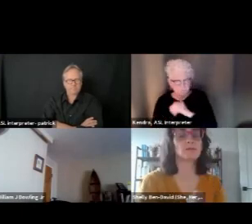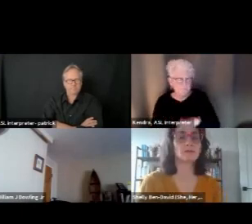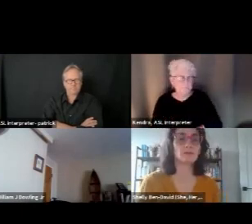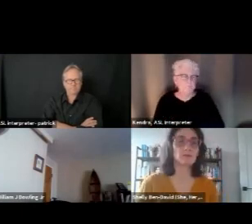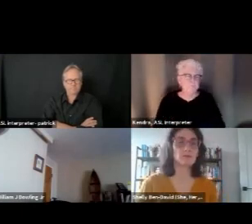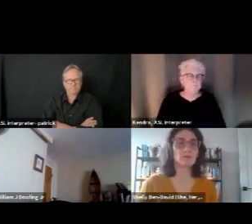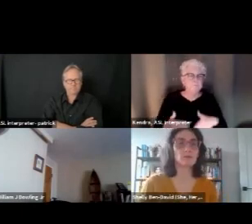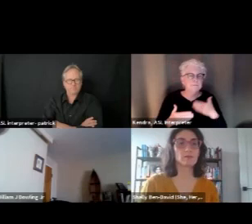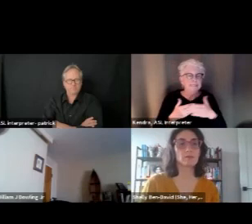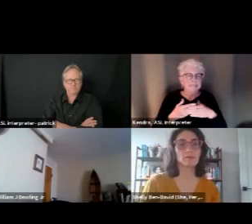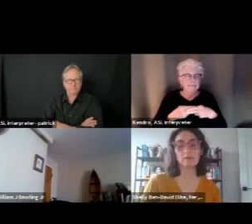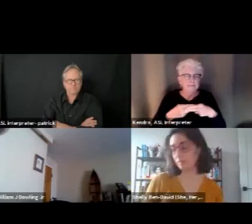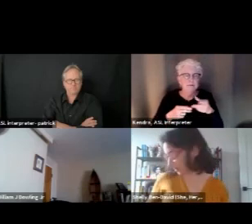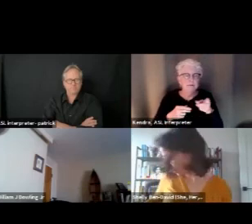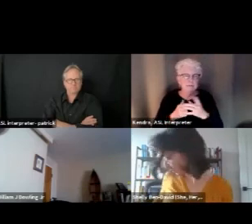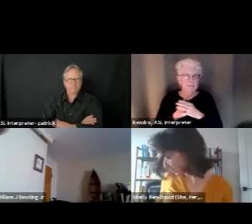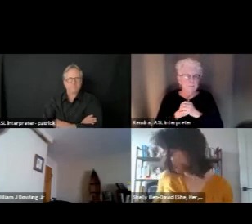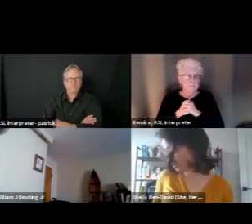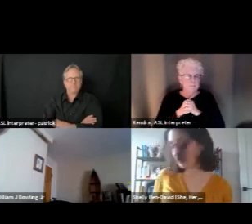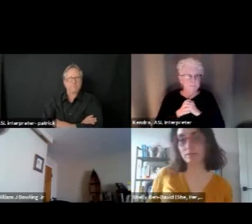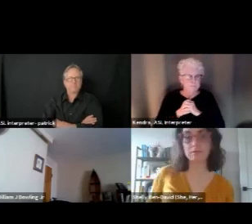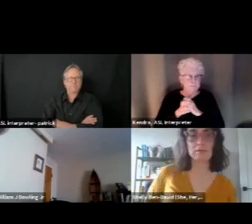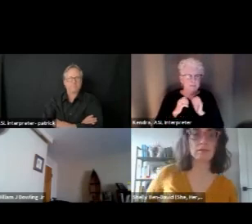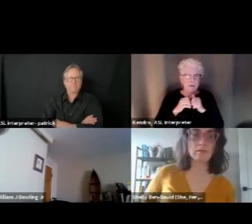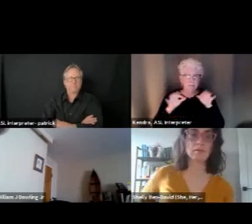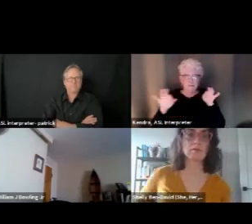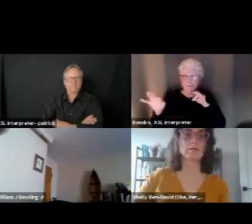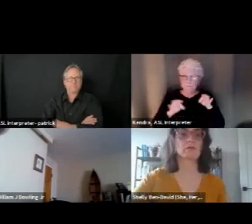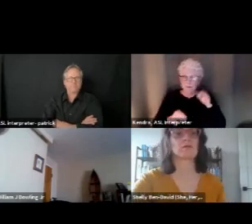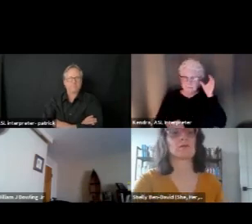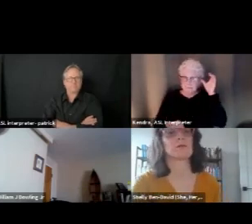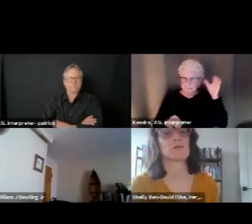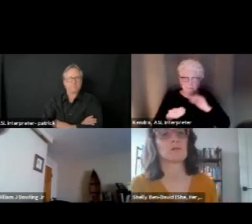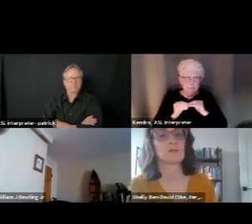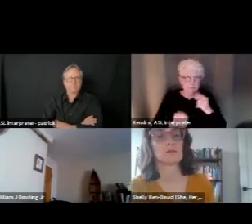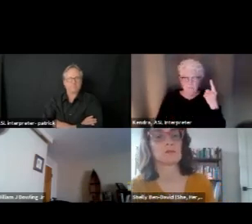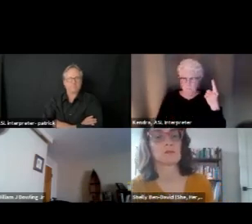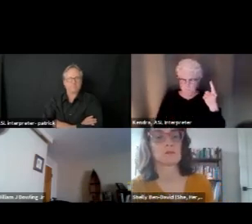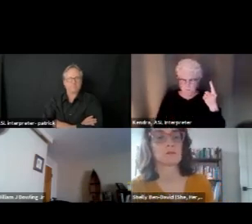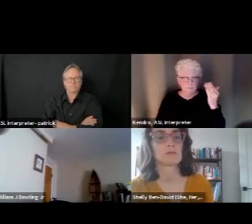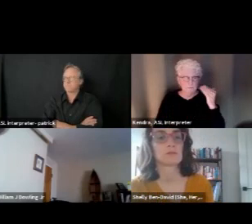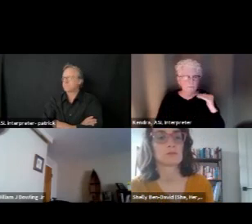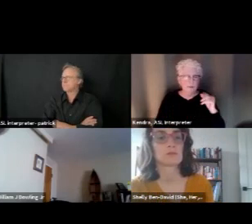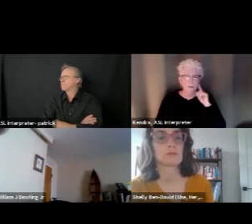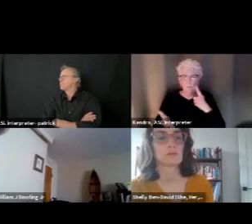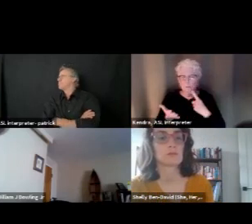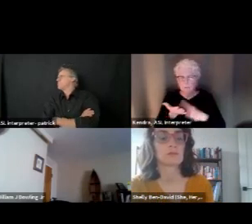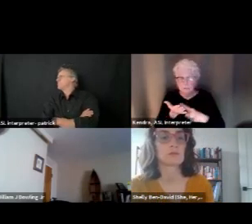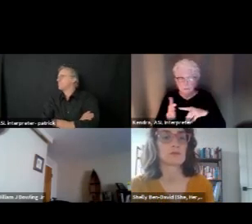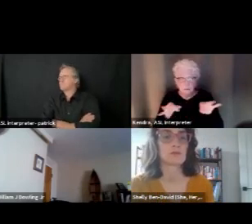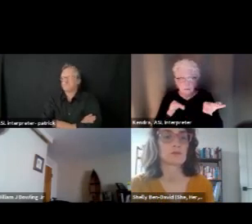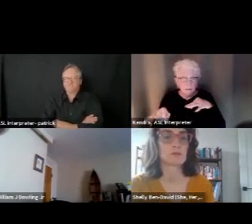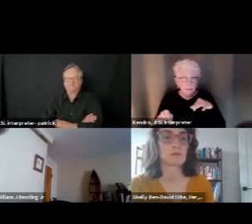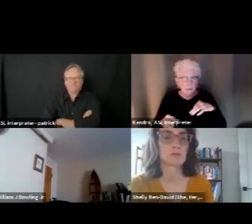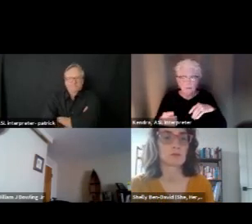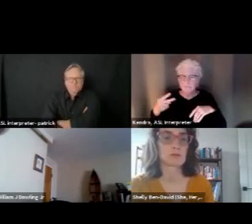I'm going to just briefly go over how they're defined and conceptualized, both post-traumatic growth and recovery. I'll briefly go over the historical origins of